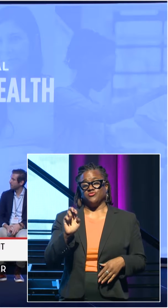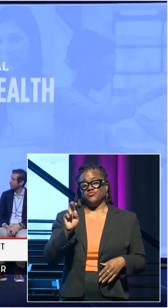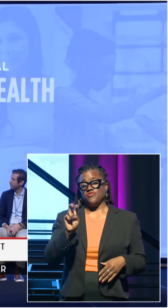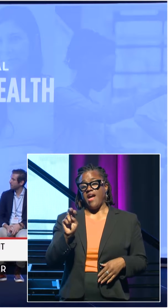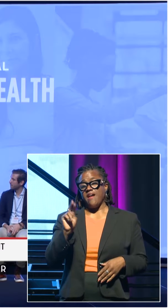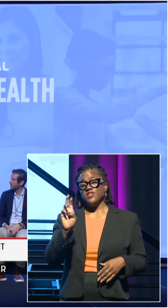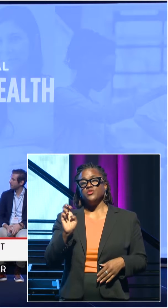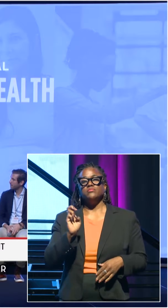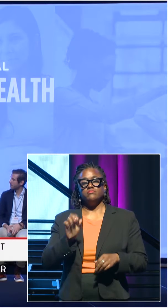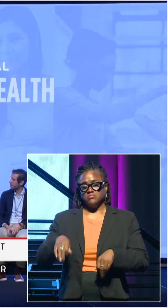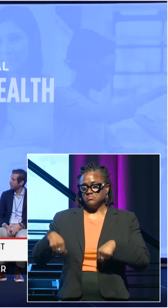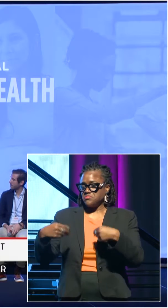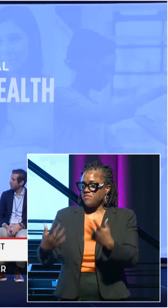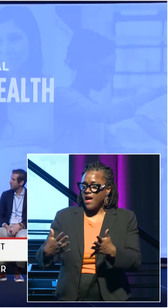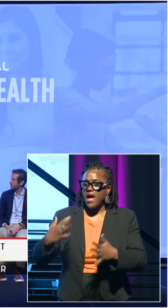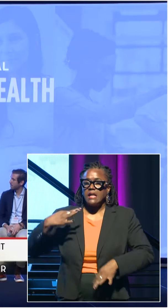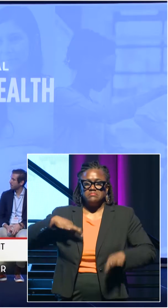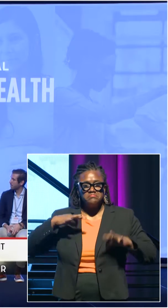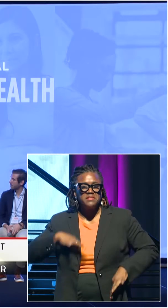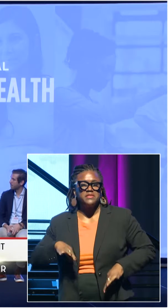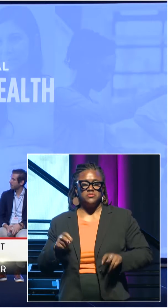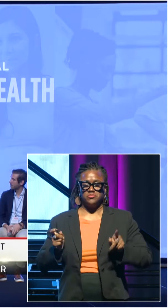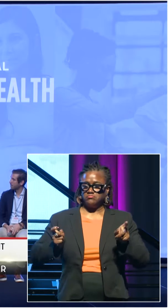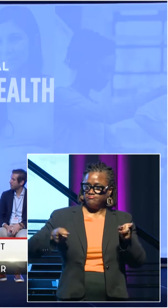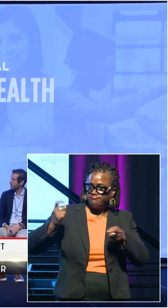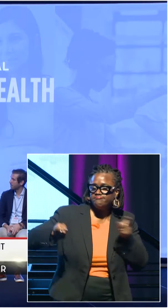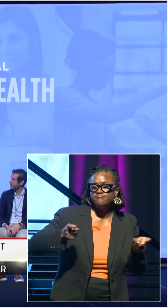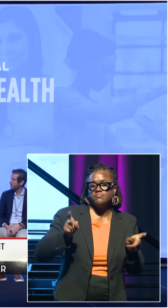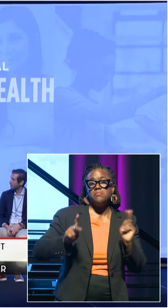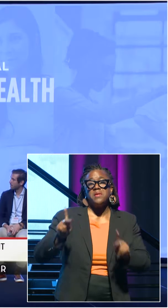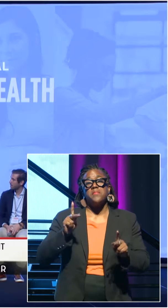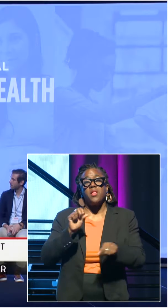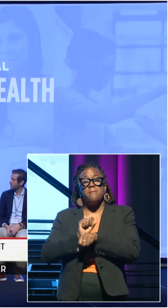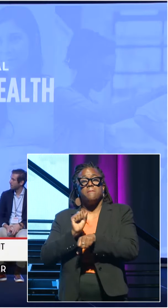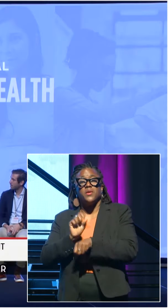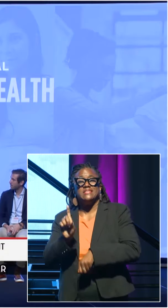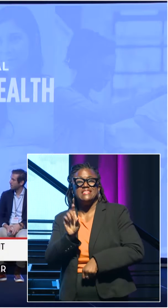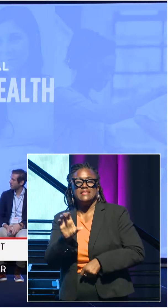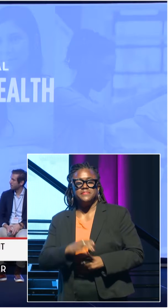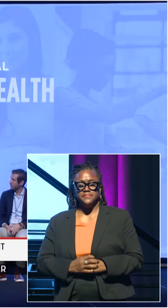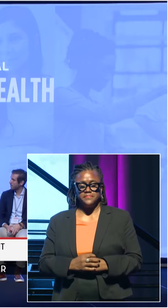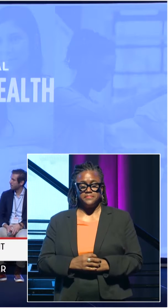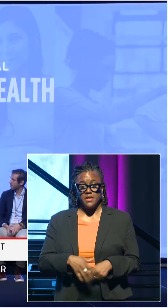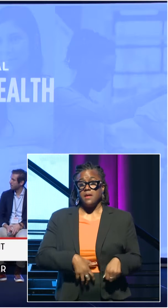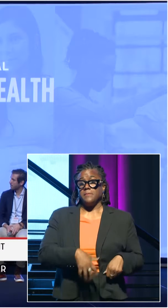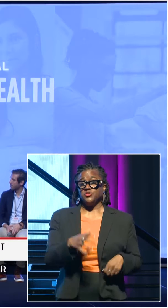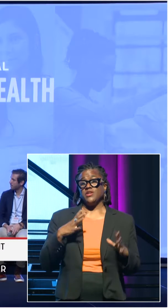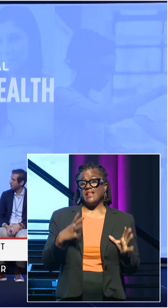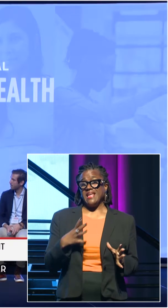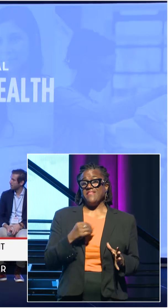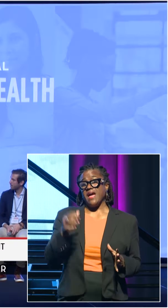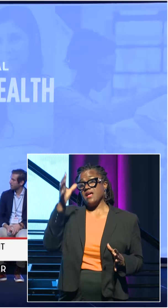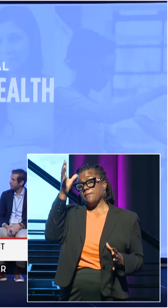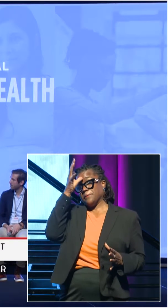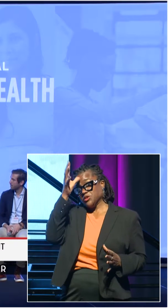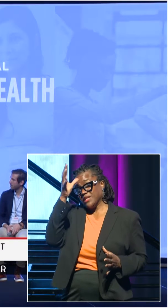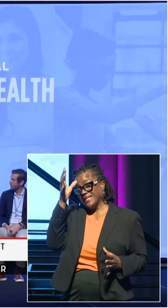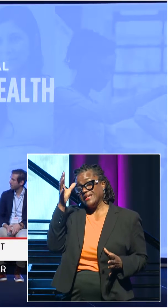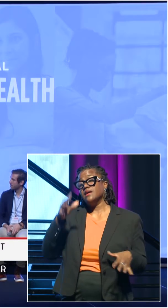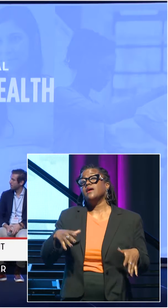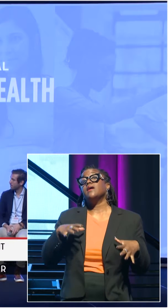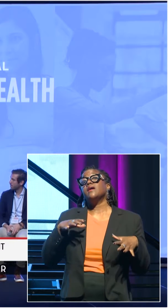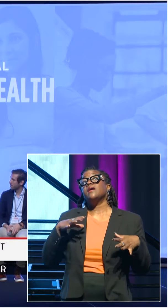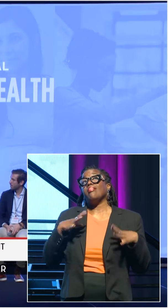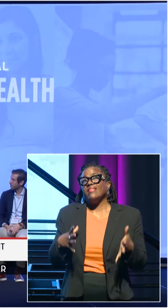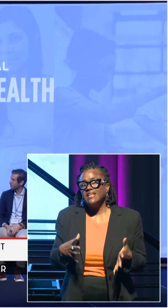provide benefits to people, to those that are employed in the District of Columbia. So maternity leave and paternity leave is